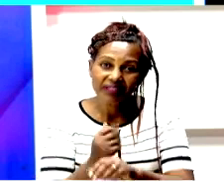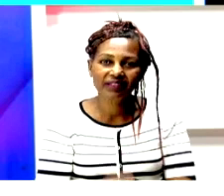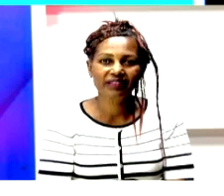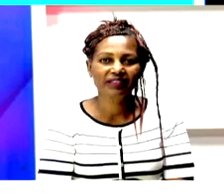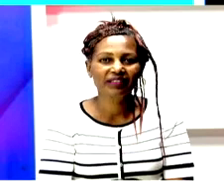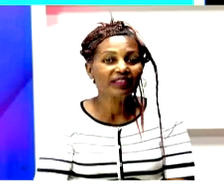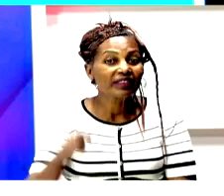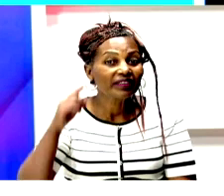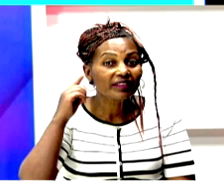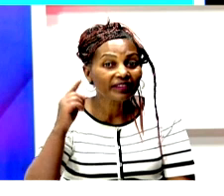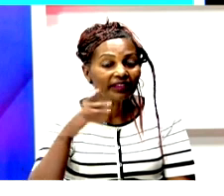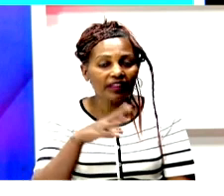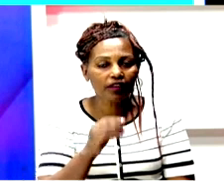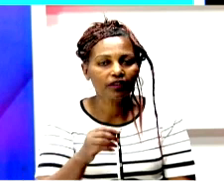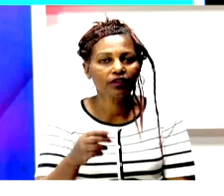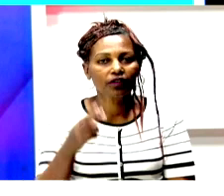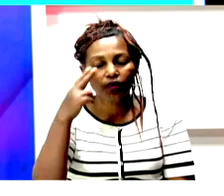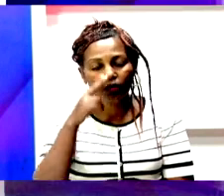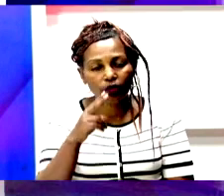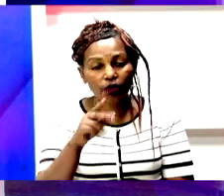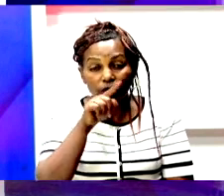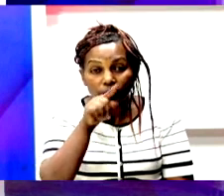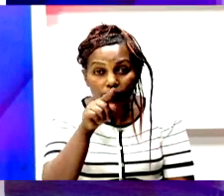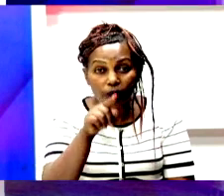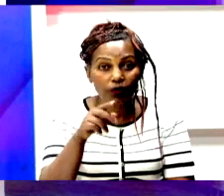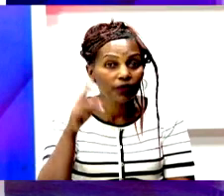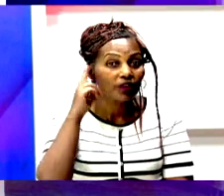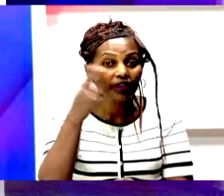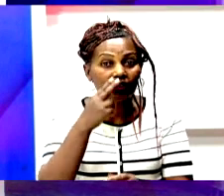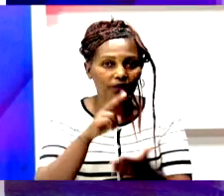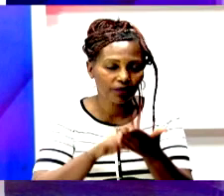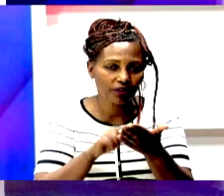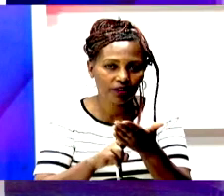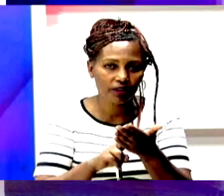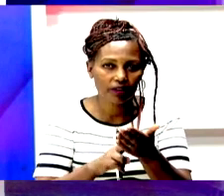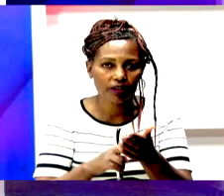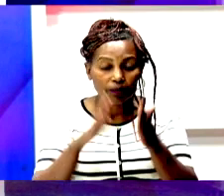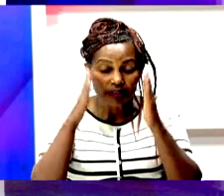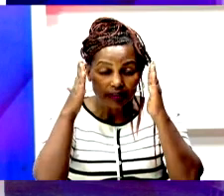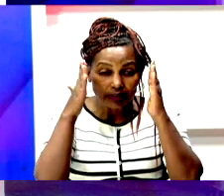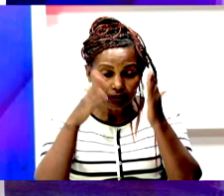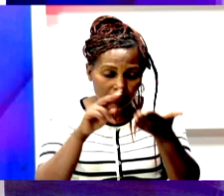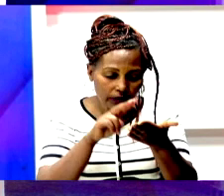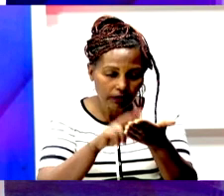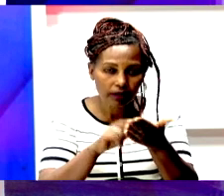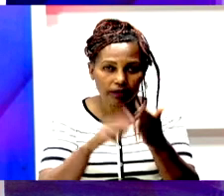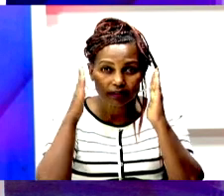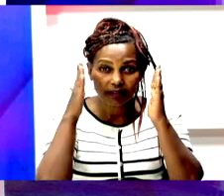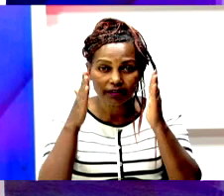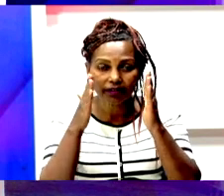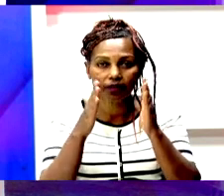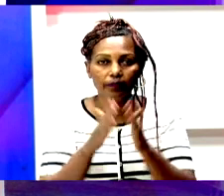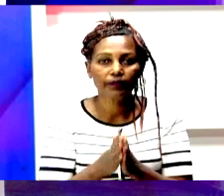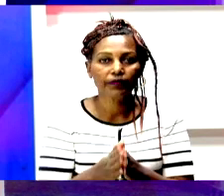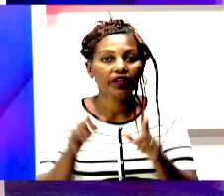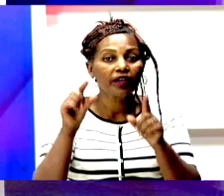listen and look at the following sentences, paying attention to verb tenses